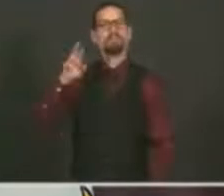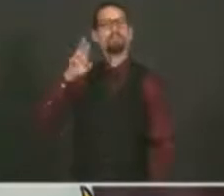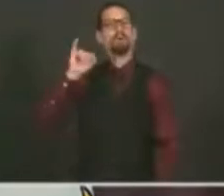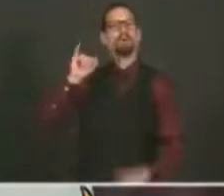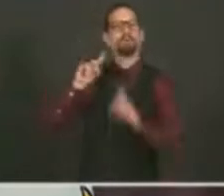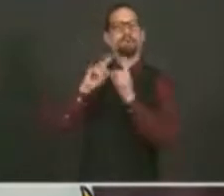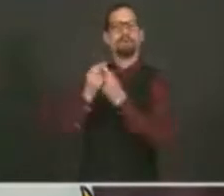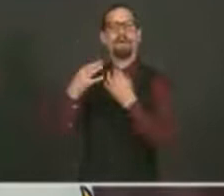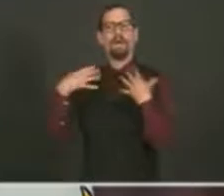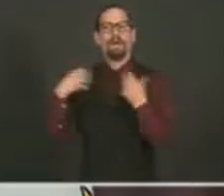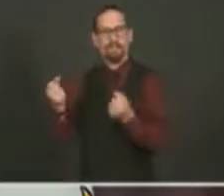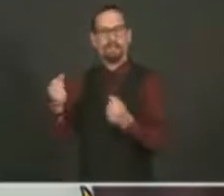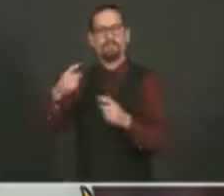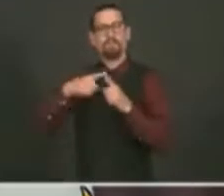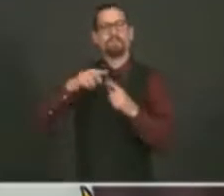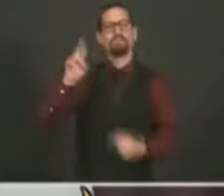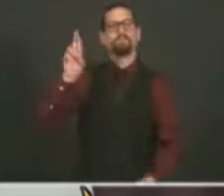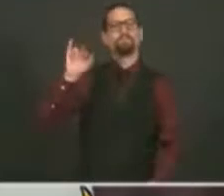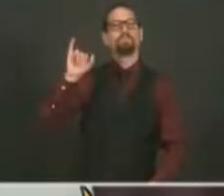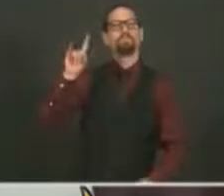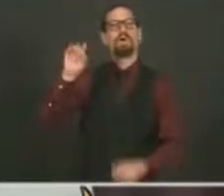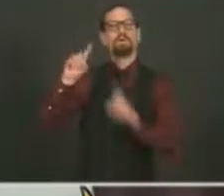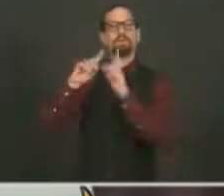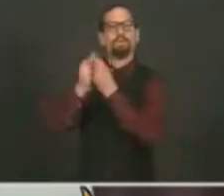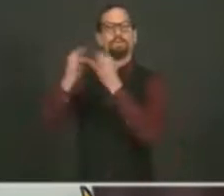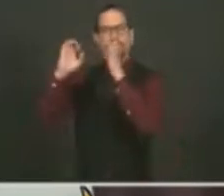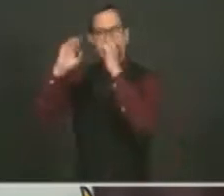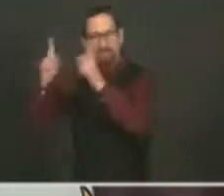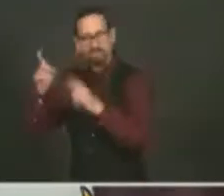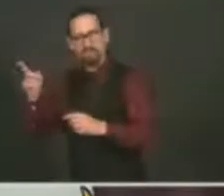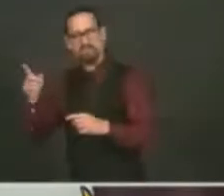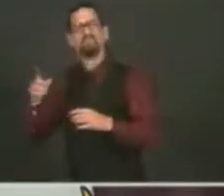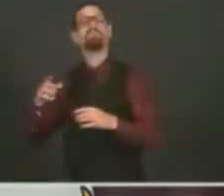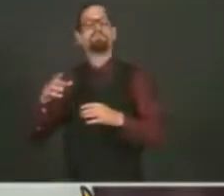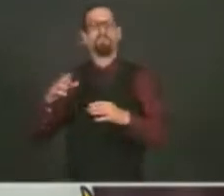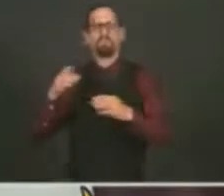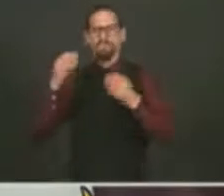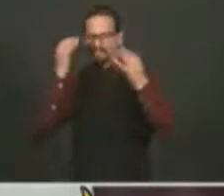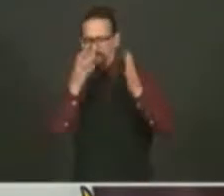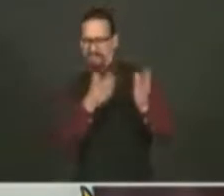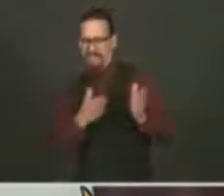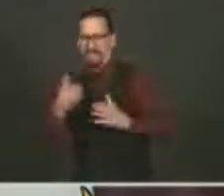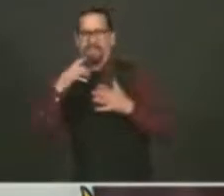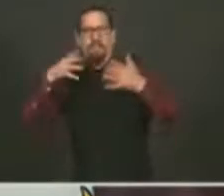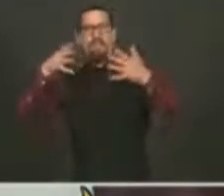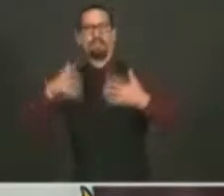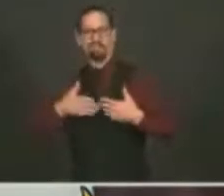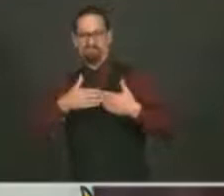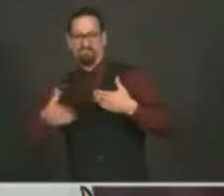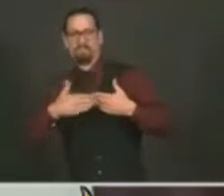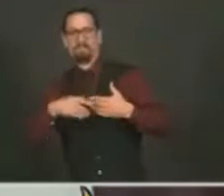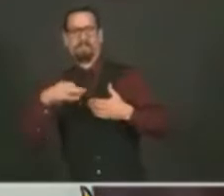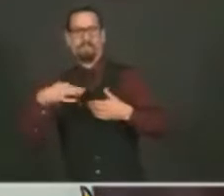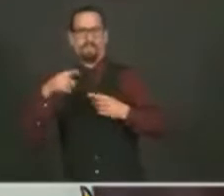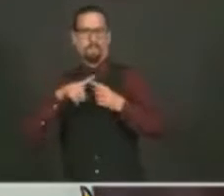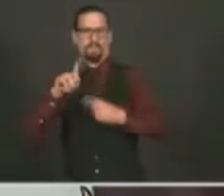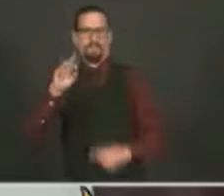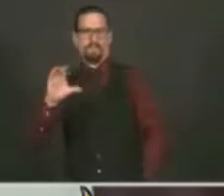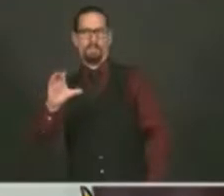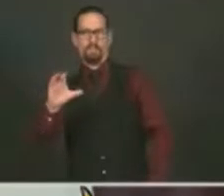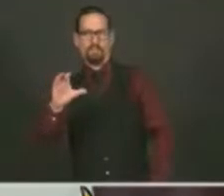a decision for the rest of the semester. And our team, led by Dr. Alexander Scott, spent the last week examining the